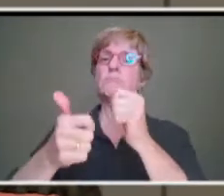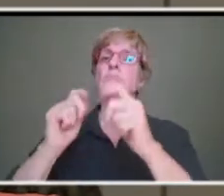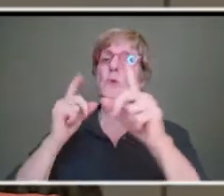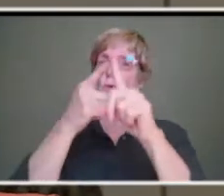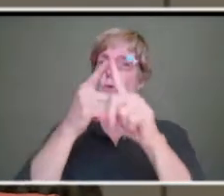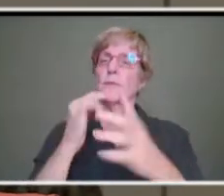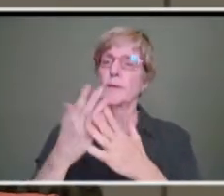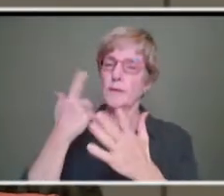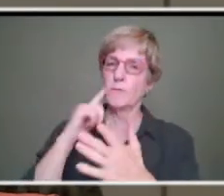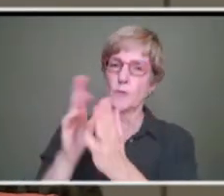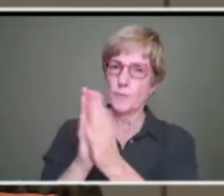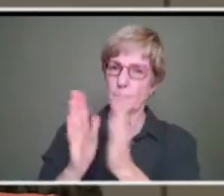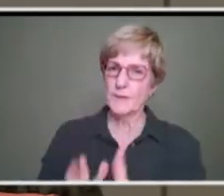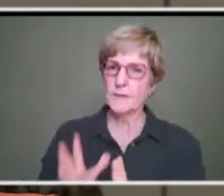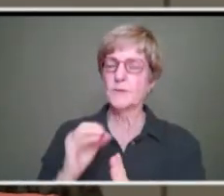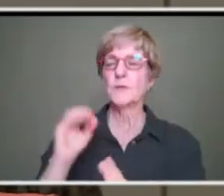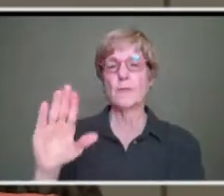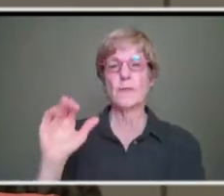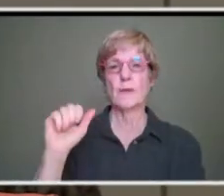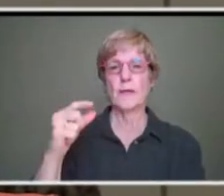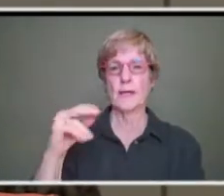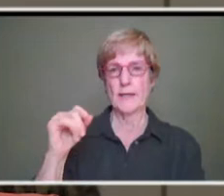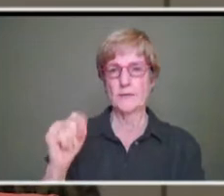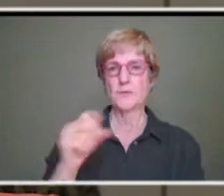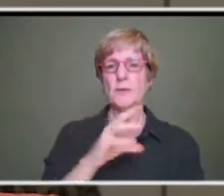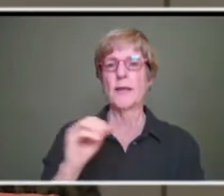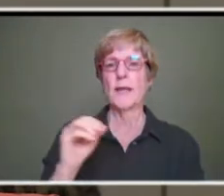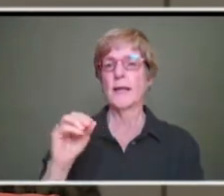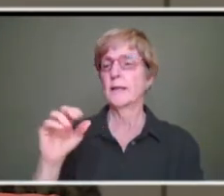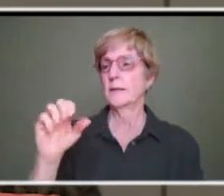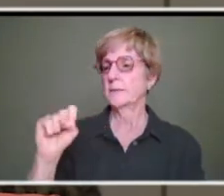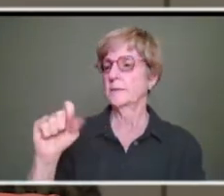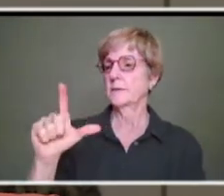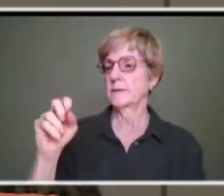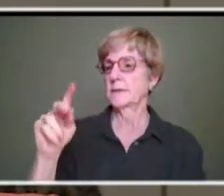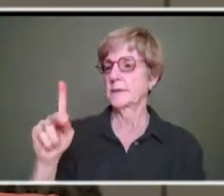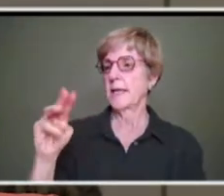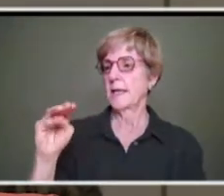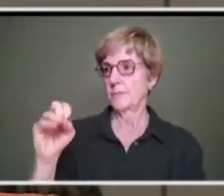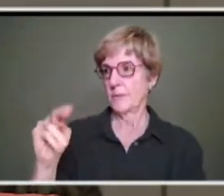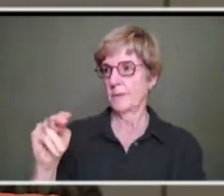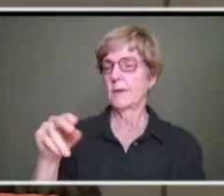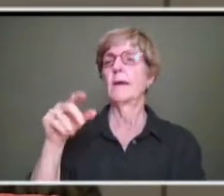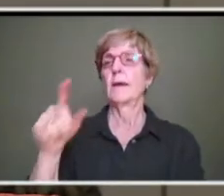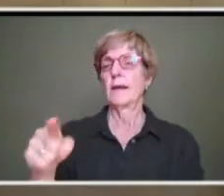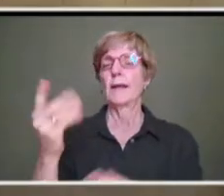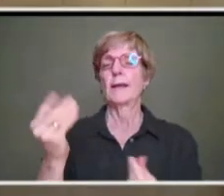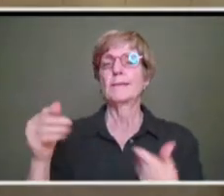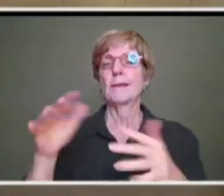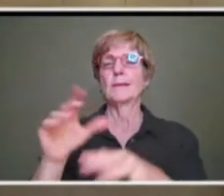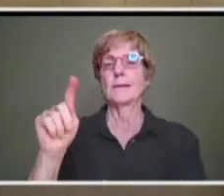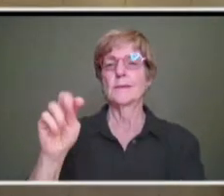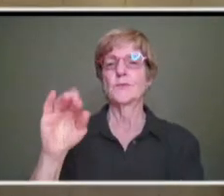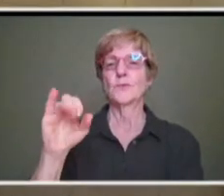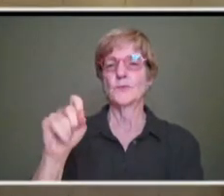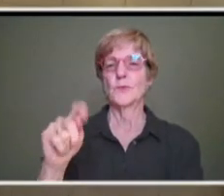the petitioner and the petitioners agent as well as Cherise Blackman over at the land trust for getting creative on this one